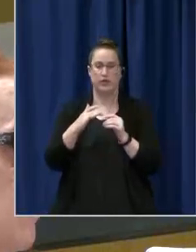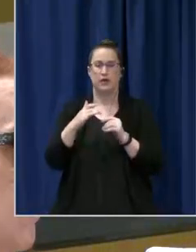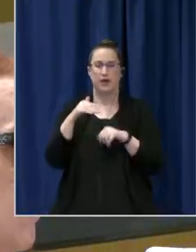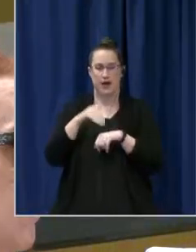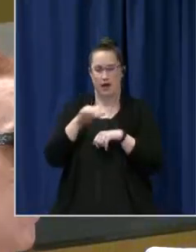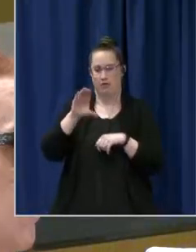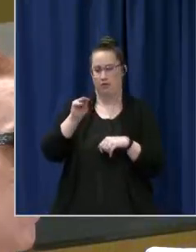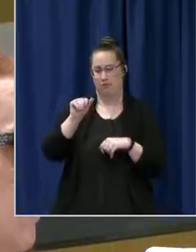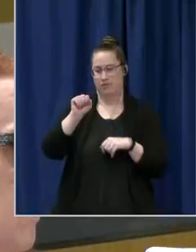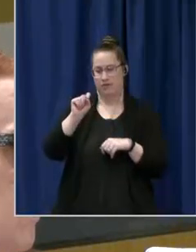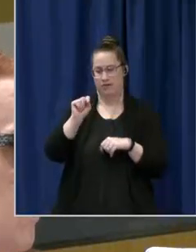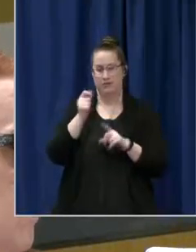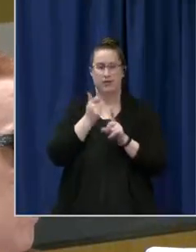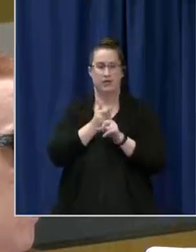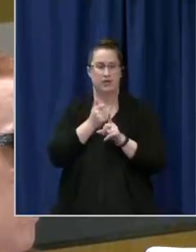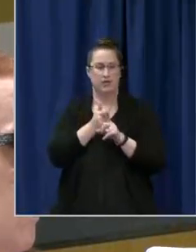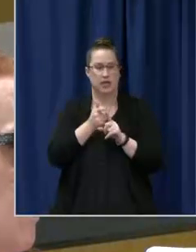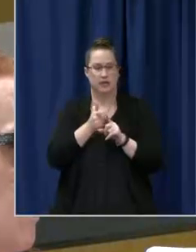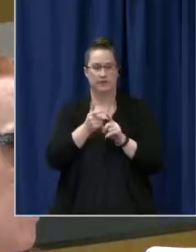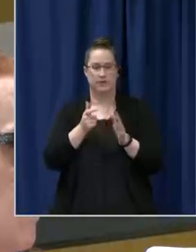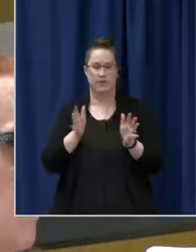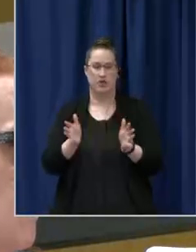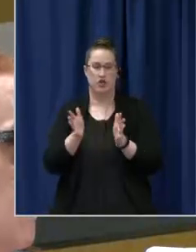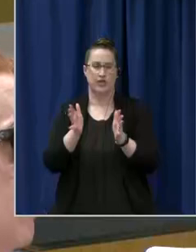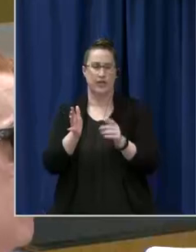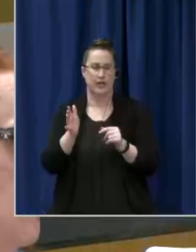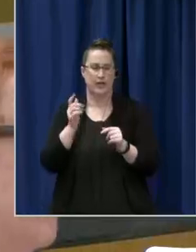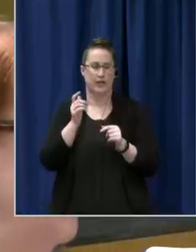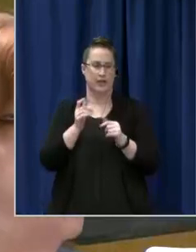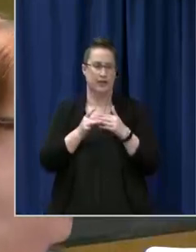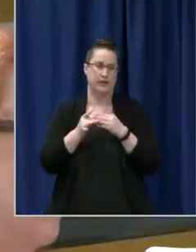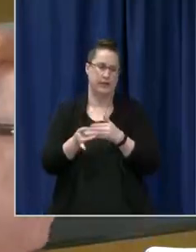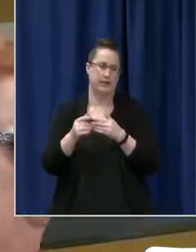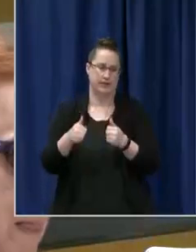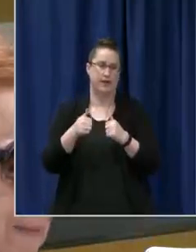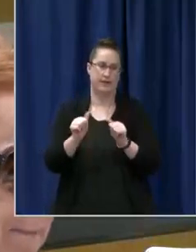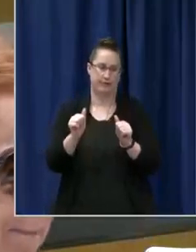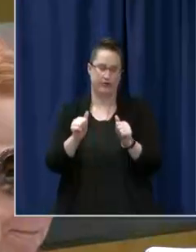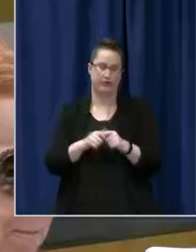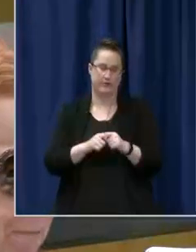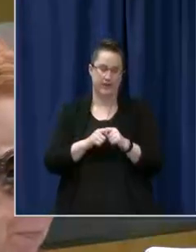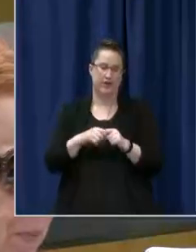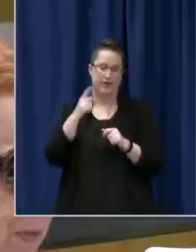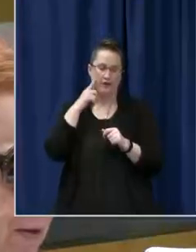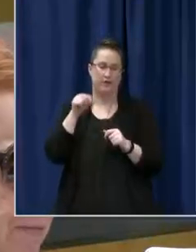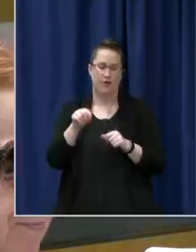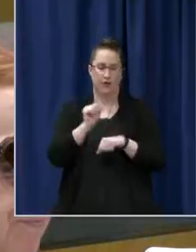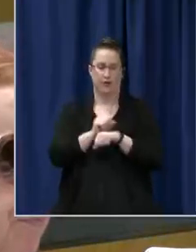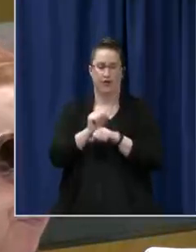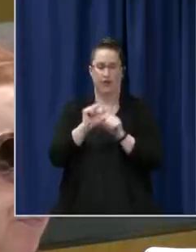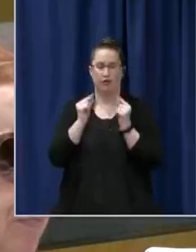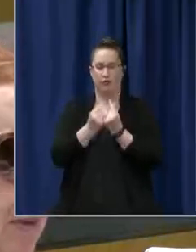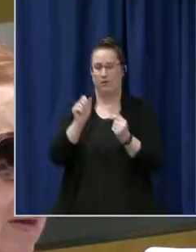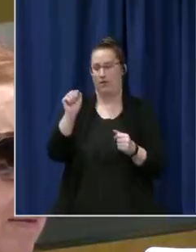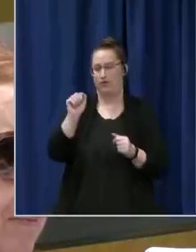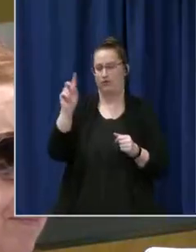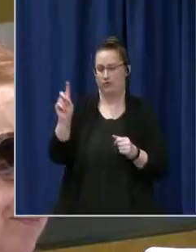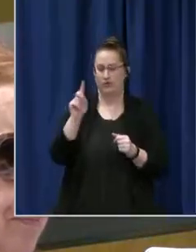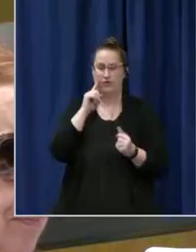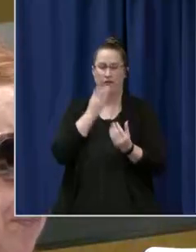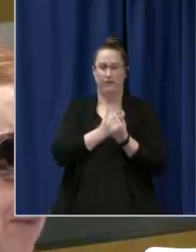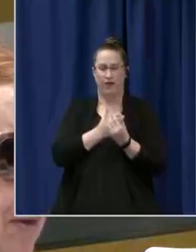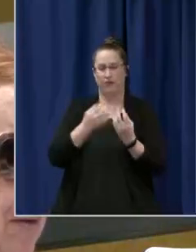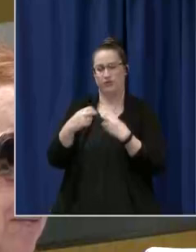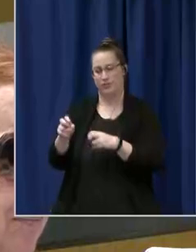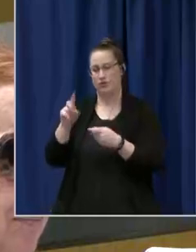has been herding the cat, so to speak, on this working group on audio description file transmittal to